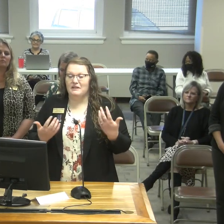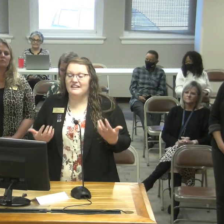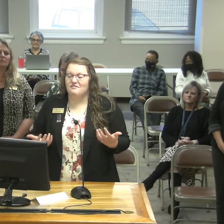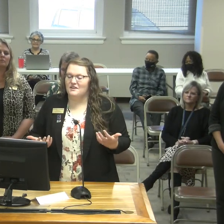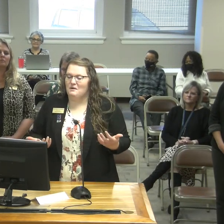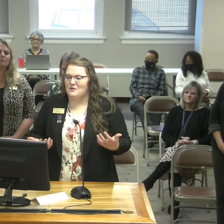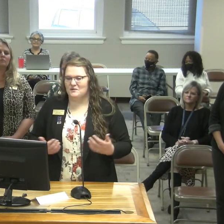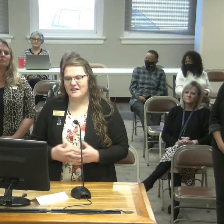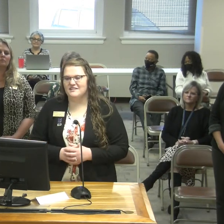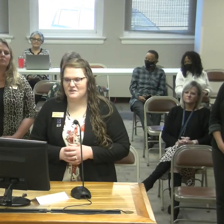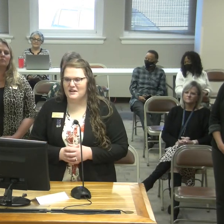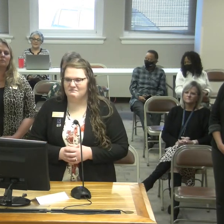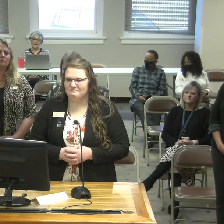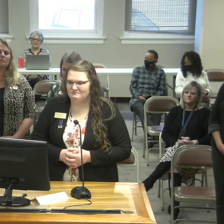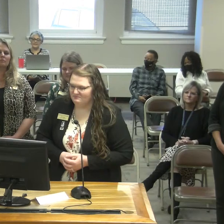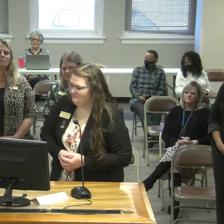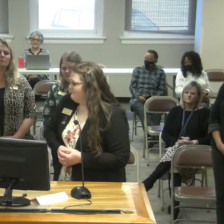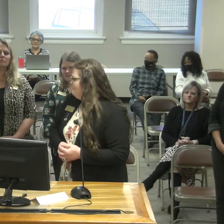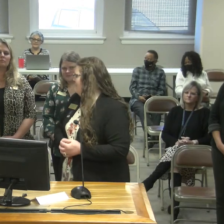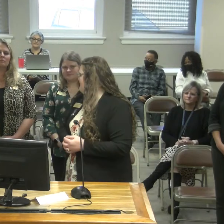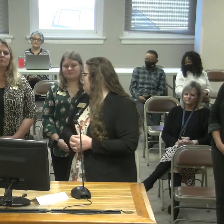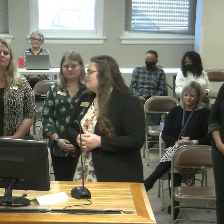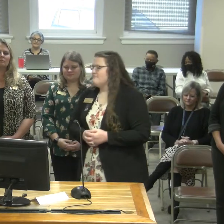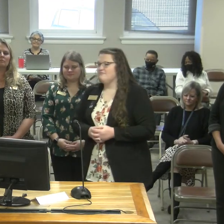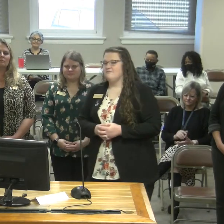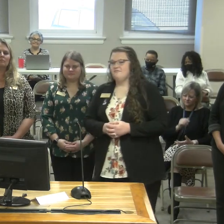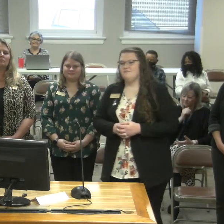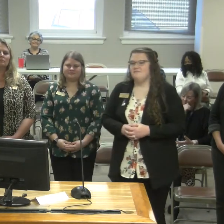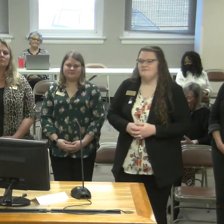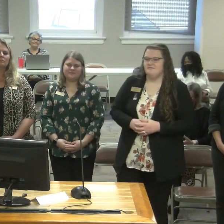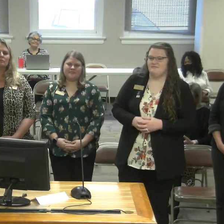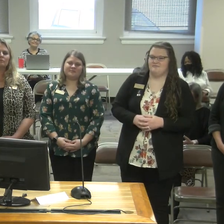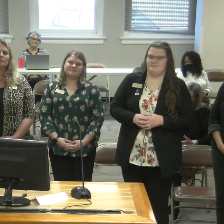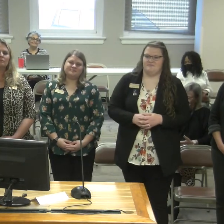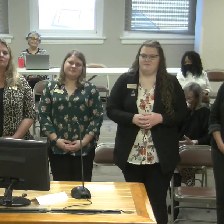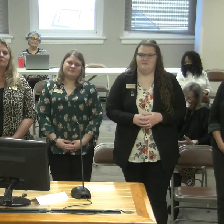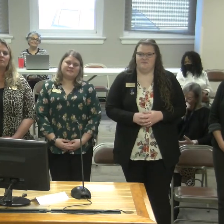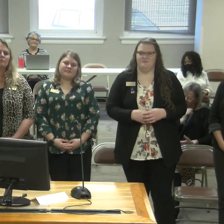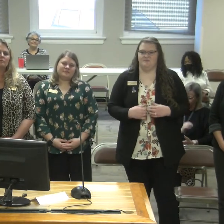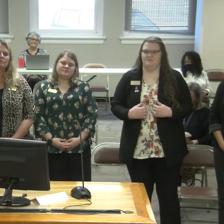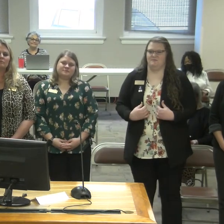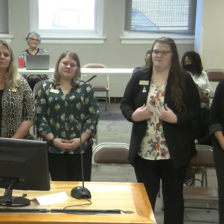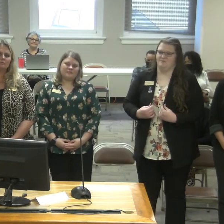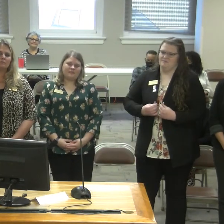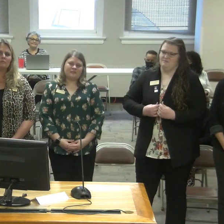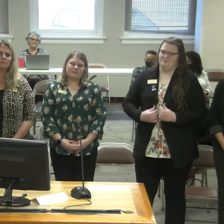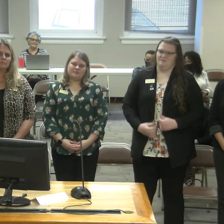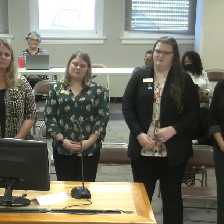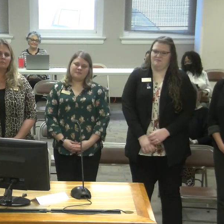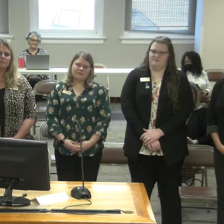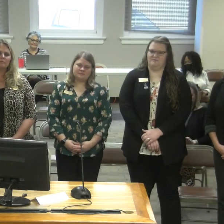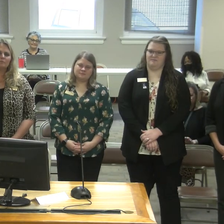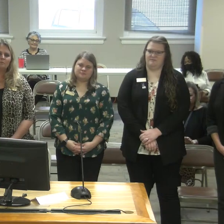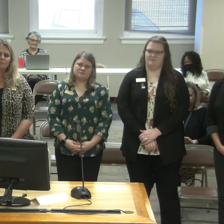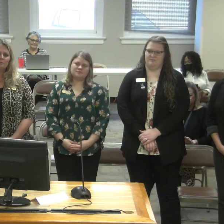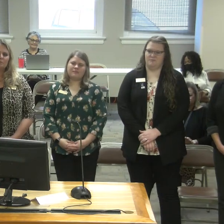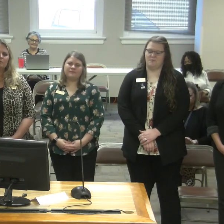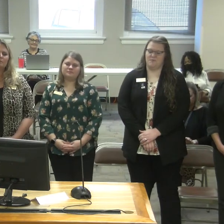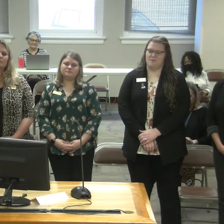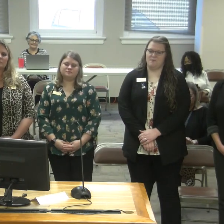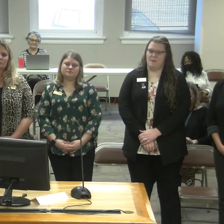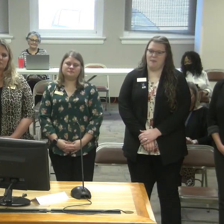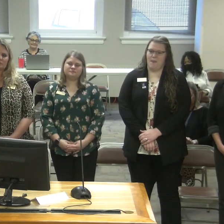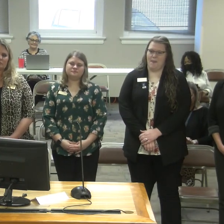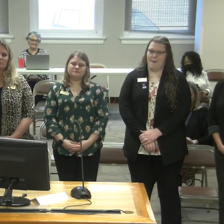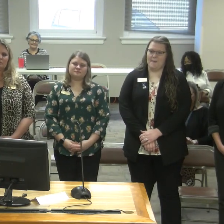the belief that what we're doing is great and as Mr Porter says so often and you've learned if